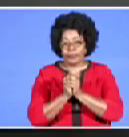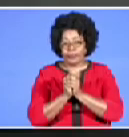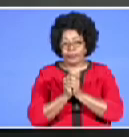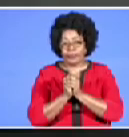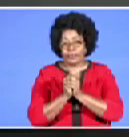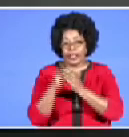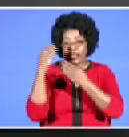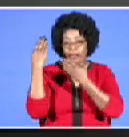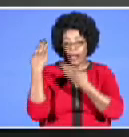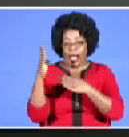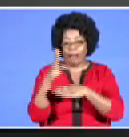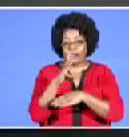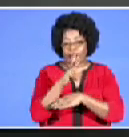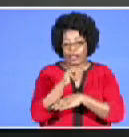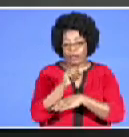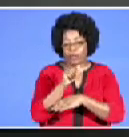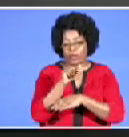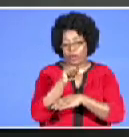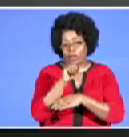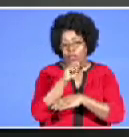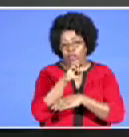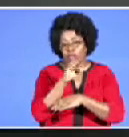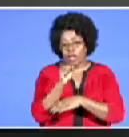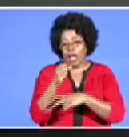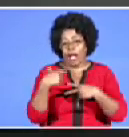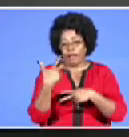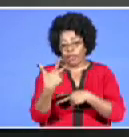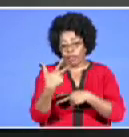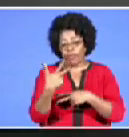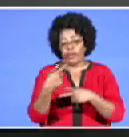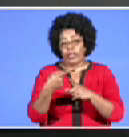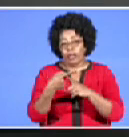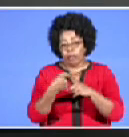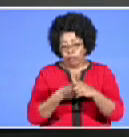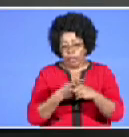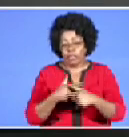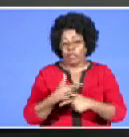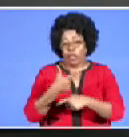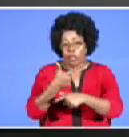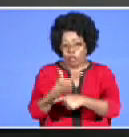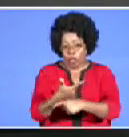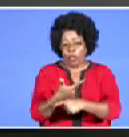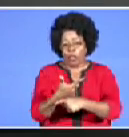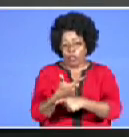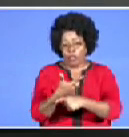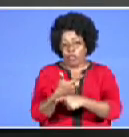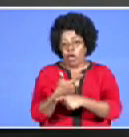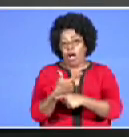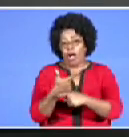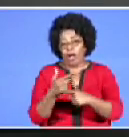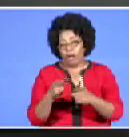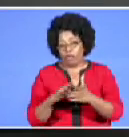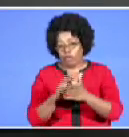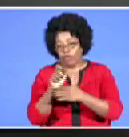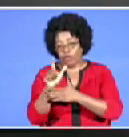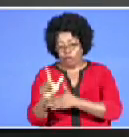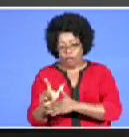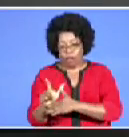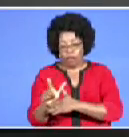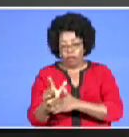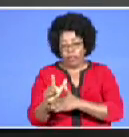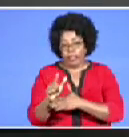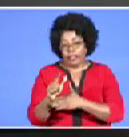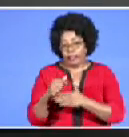Well, meantime, the Bahamas Mortgage Corporation offering a three-month loan deferral to its customers who are impacted by COVID-19.